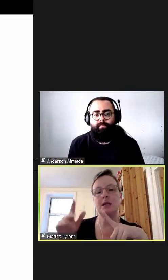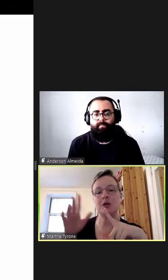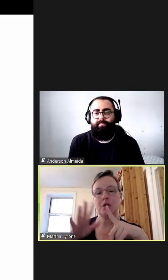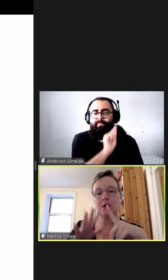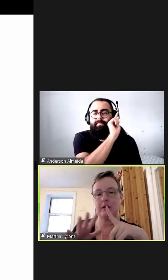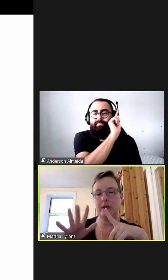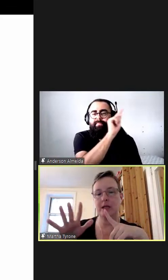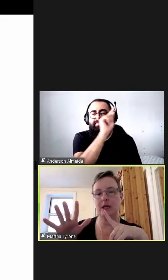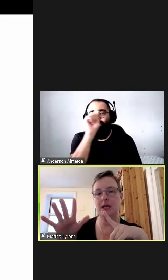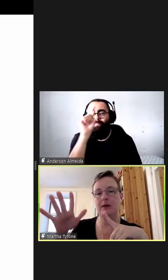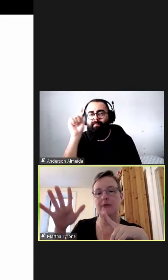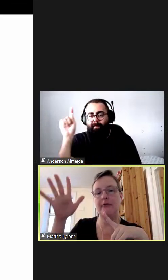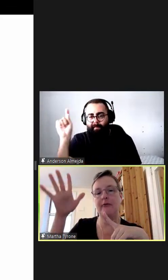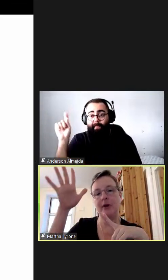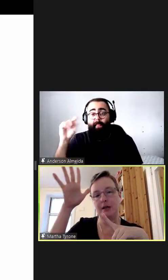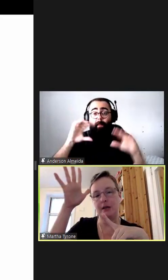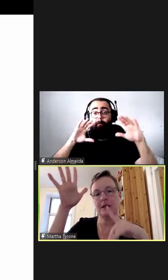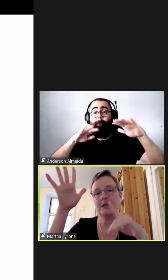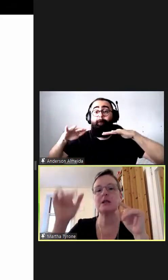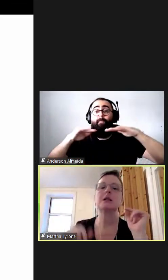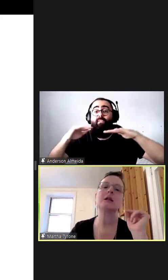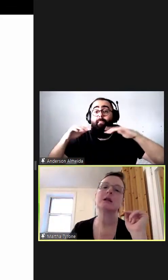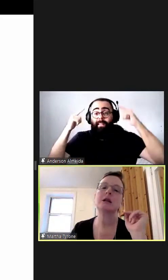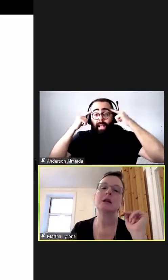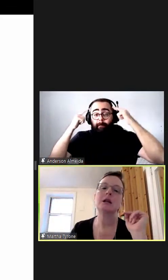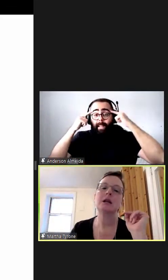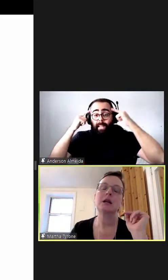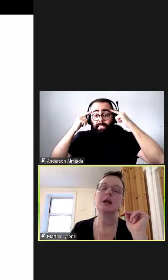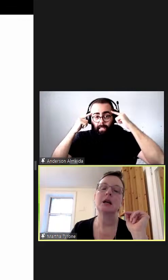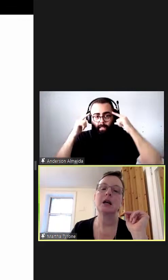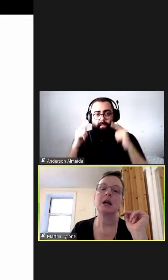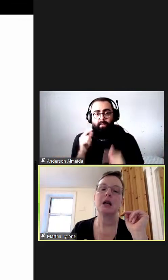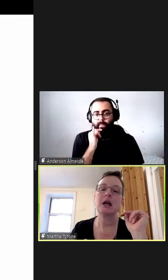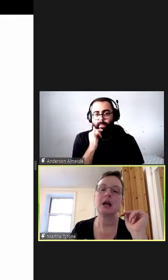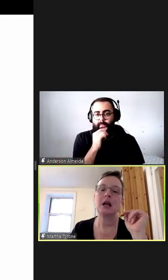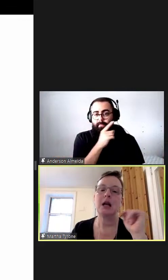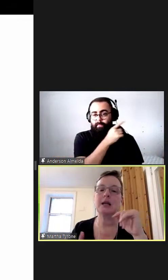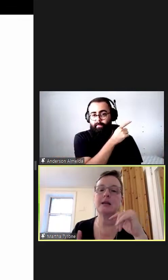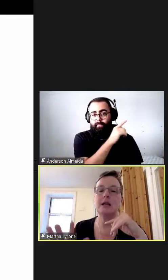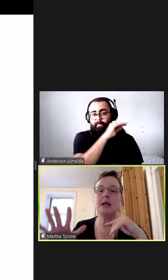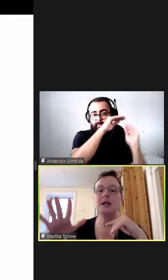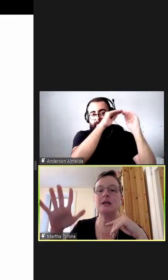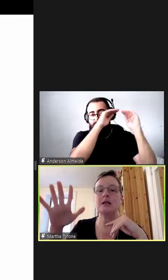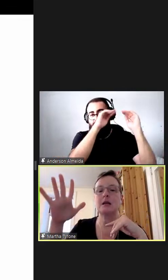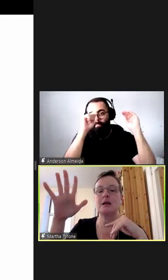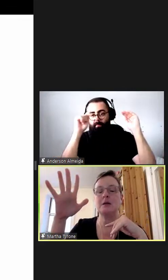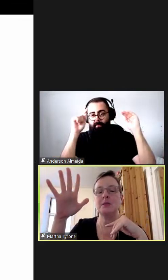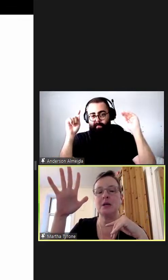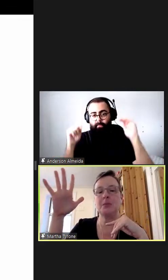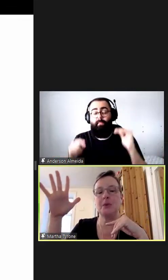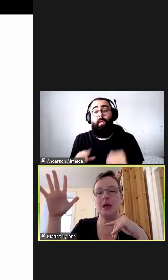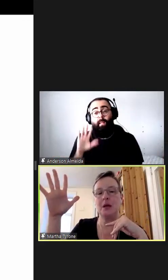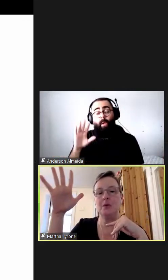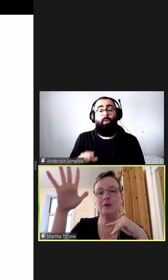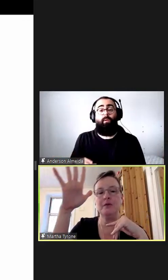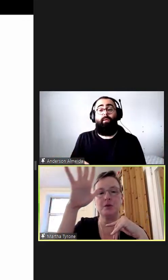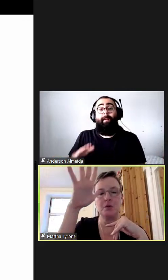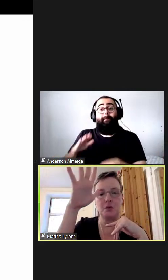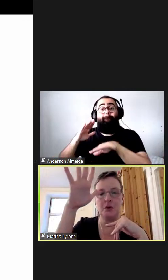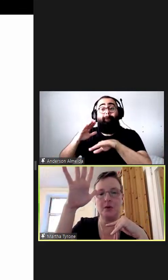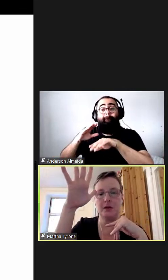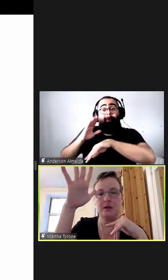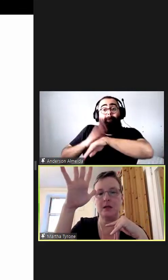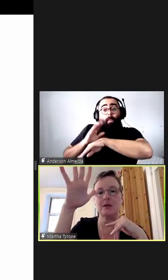realization of the sign father, as the hand comes up and